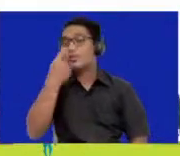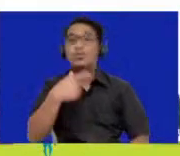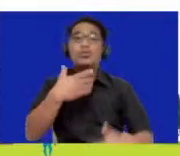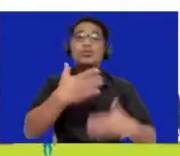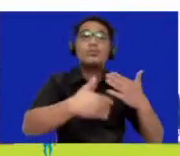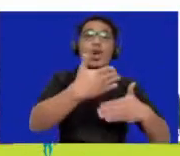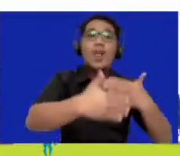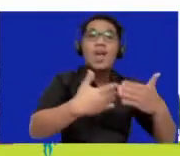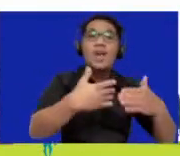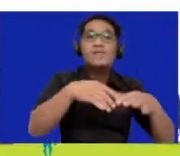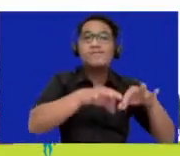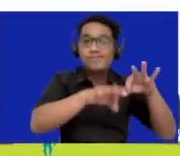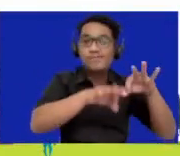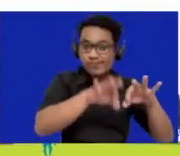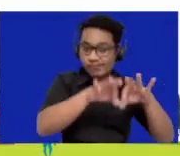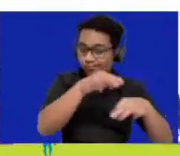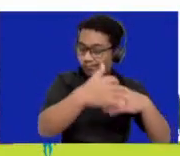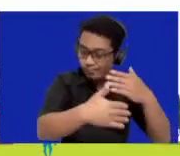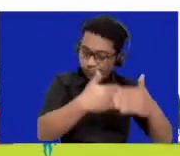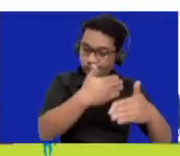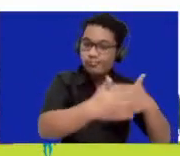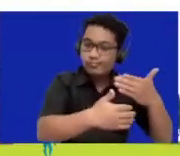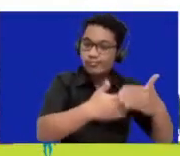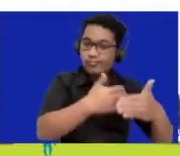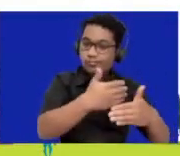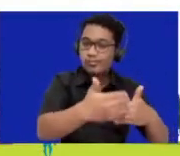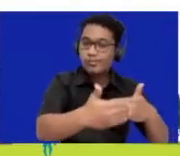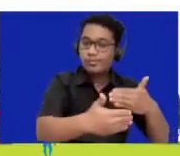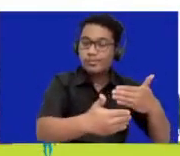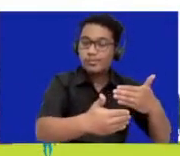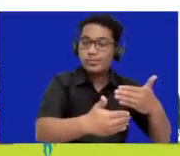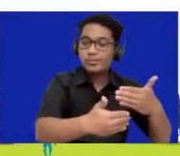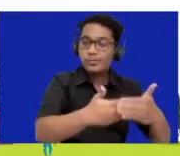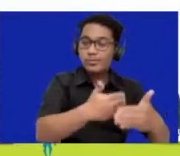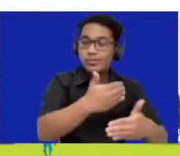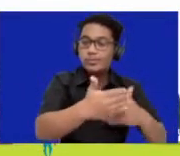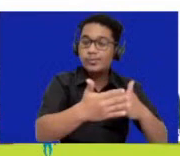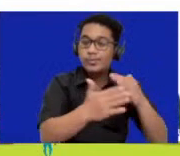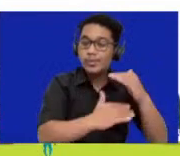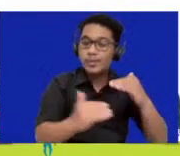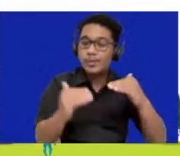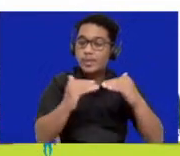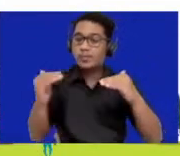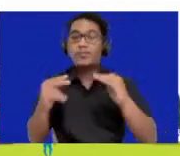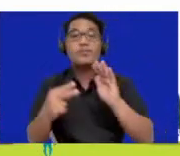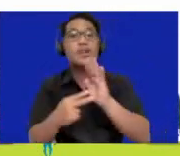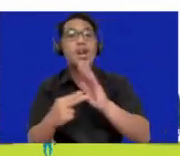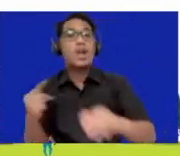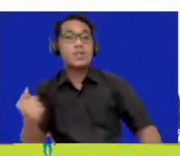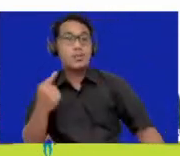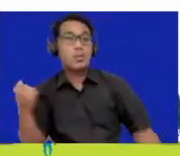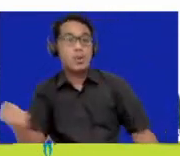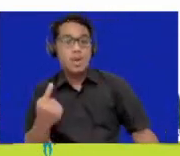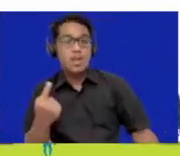at the sub-national levels, including supporting women to take a proactive role in disaster